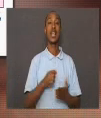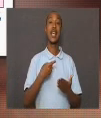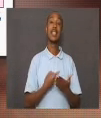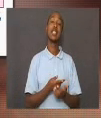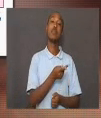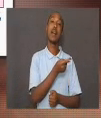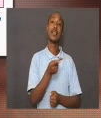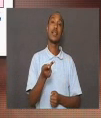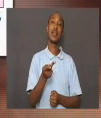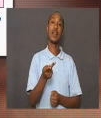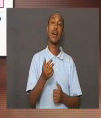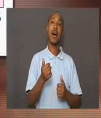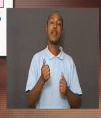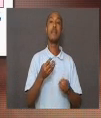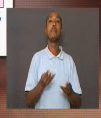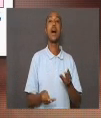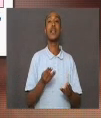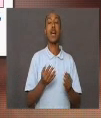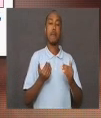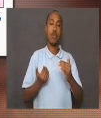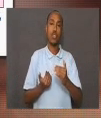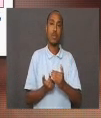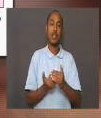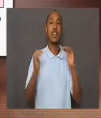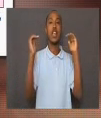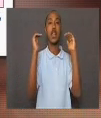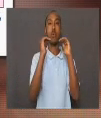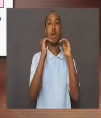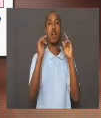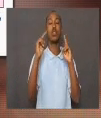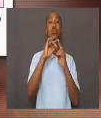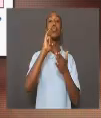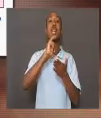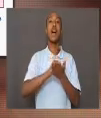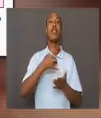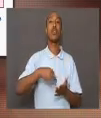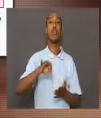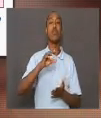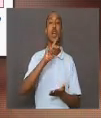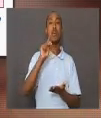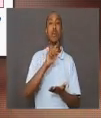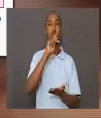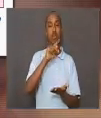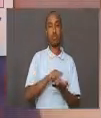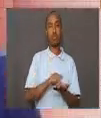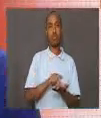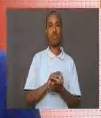These particles had a mass approximately equal to that of the proton.